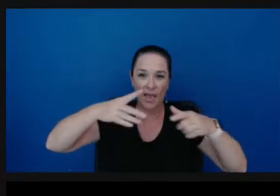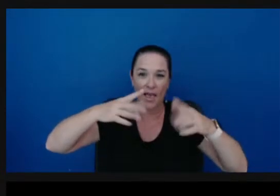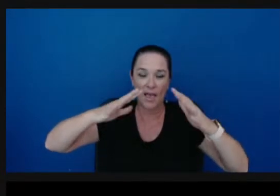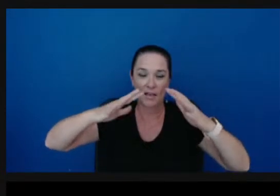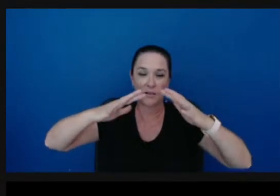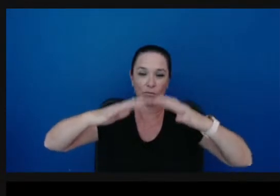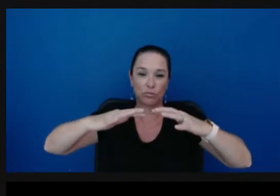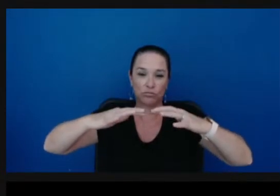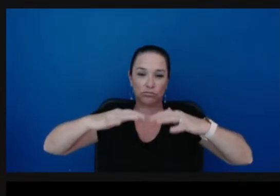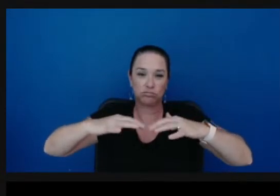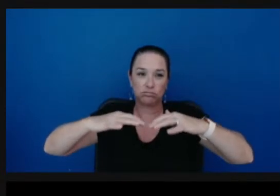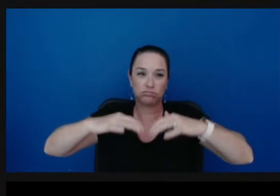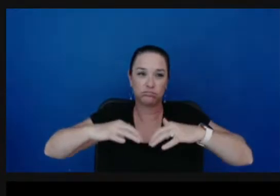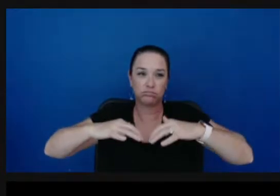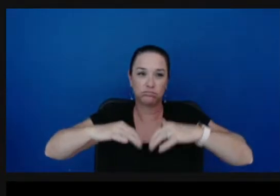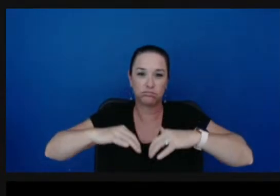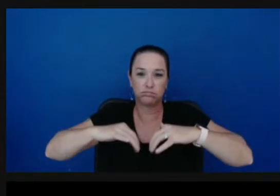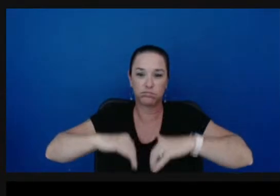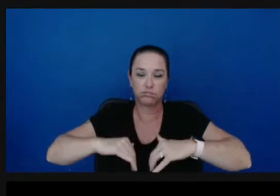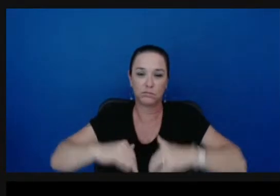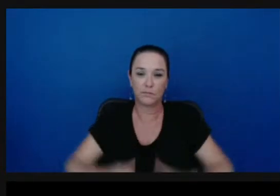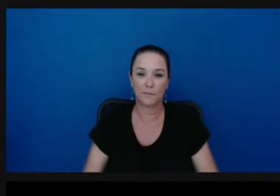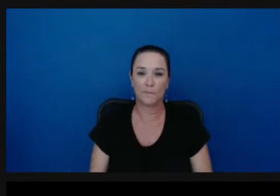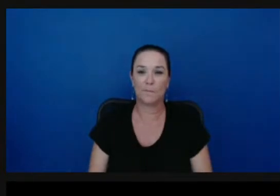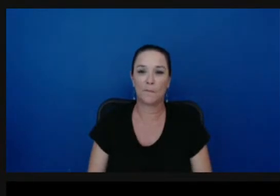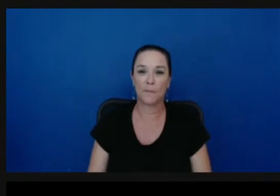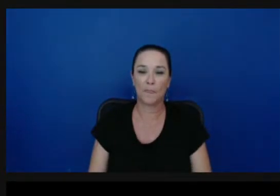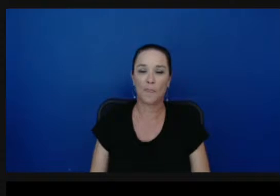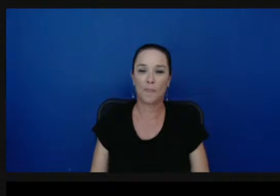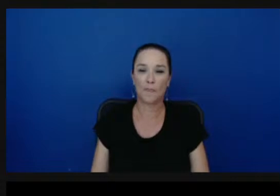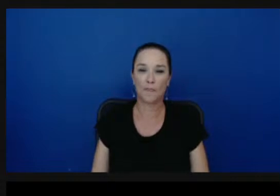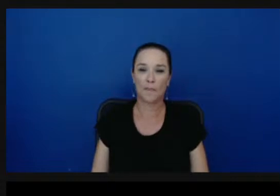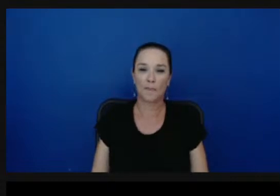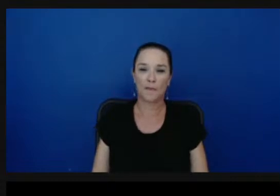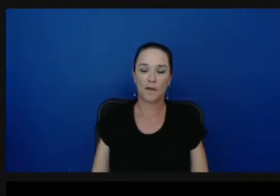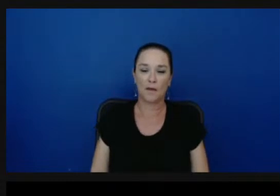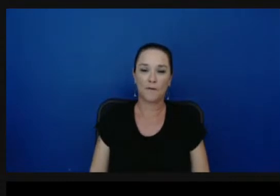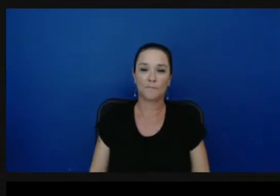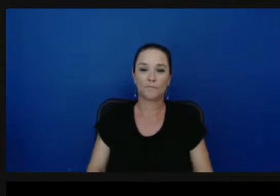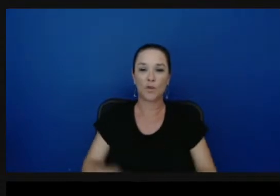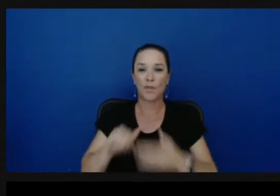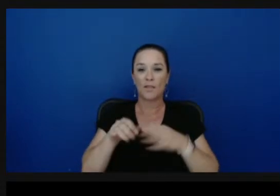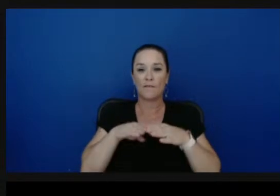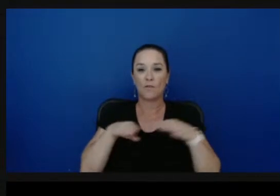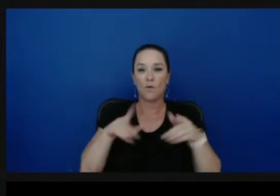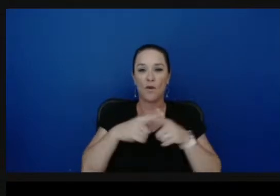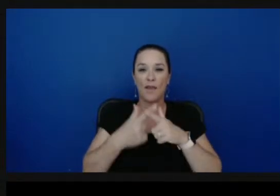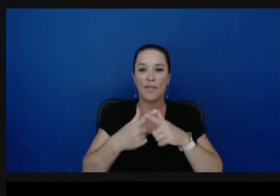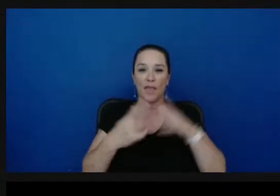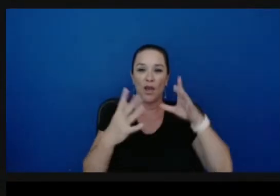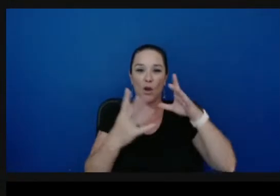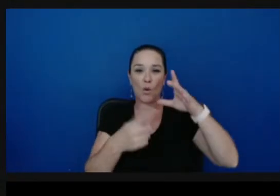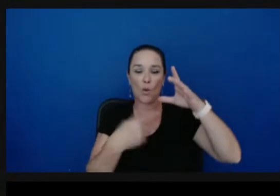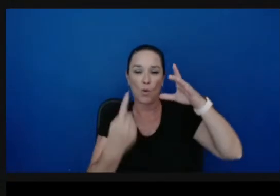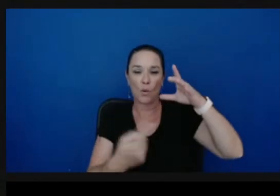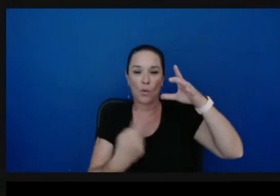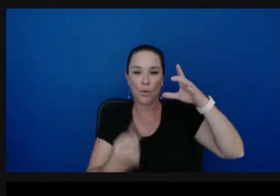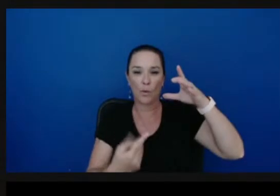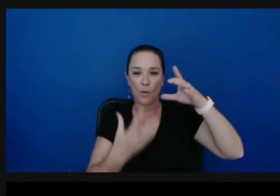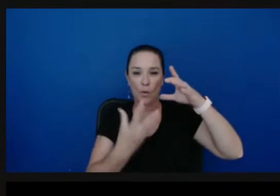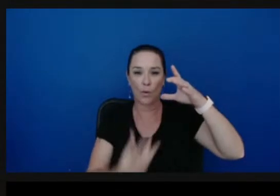sag down inwards here. So there it is before, the crater opening, consuming the eastern